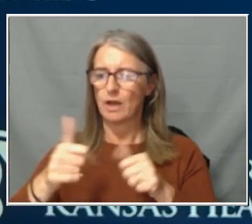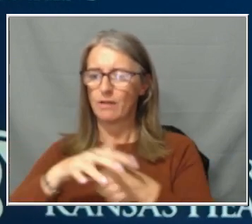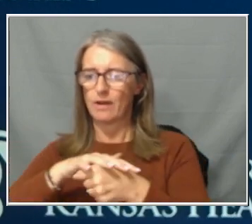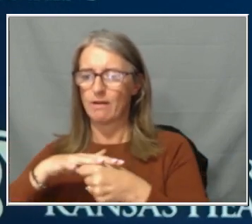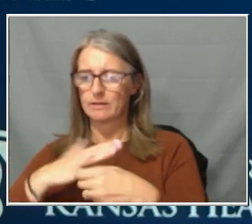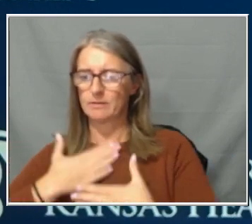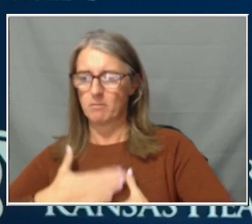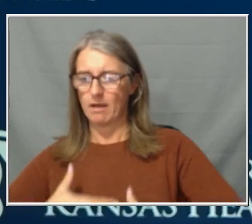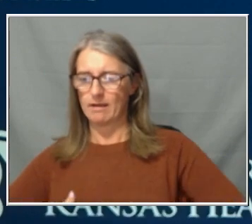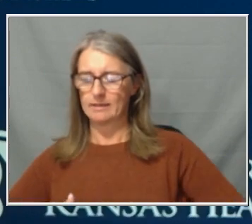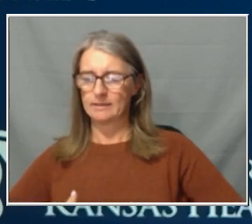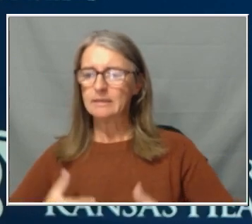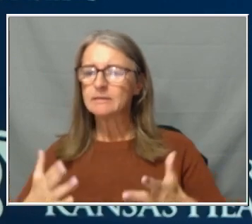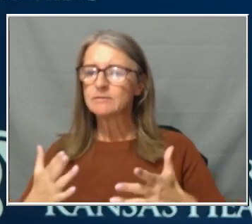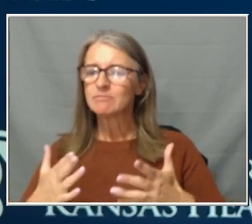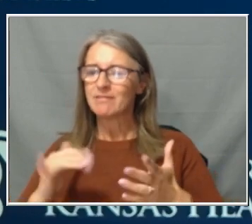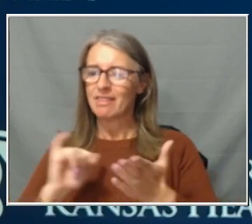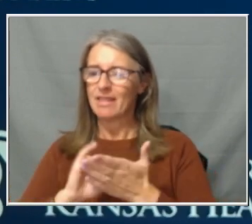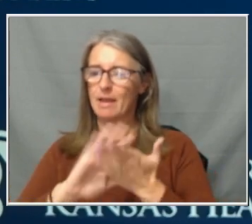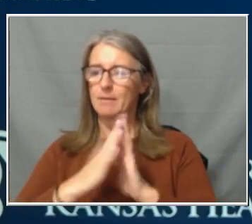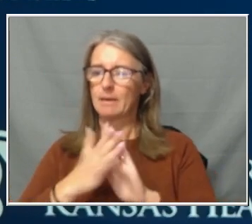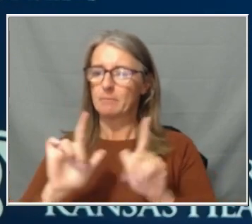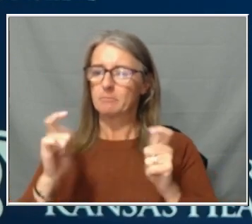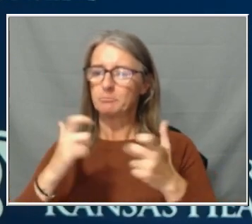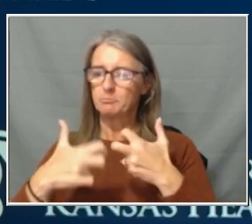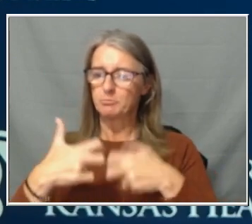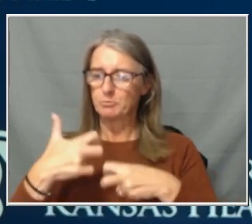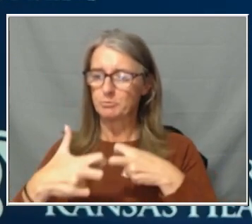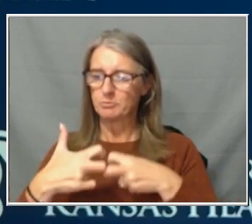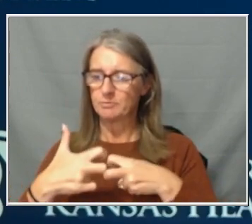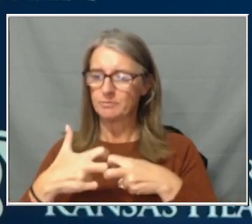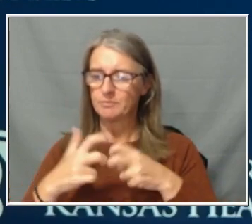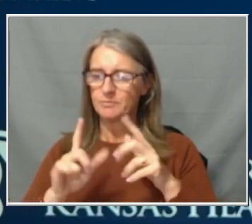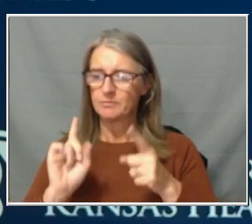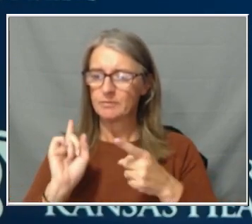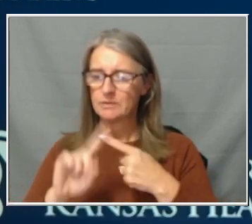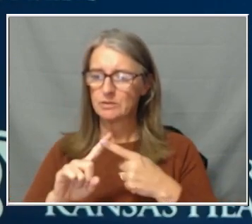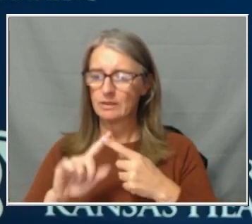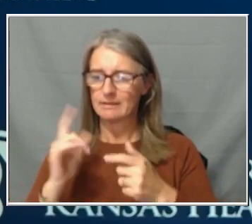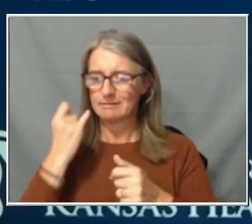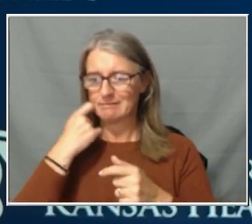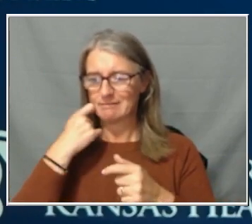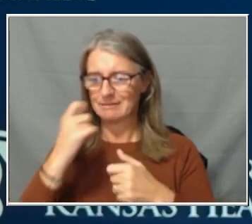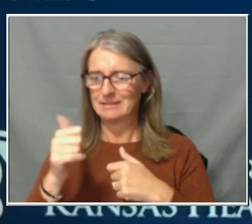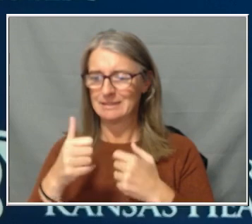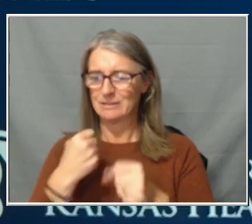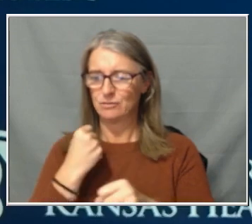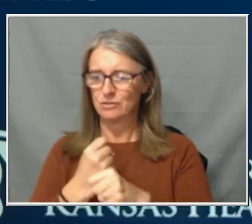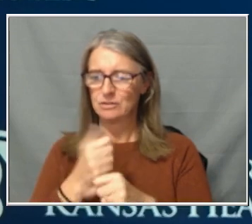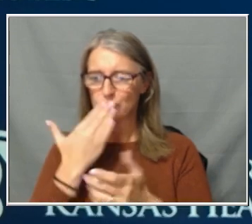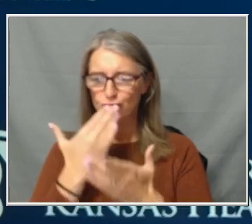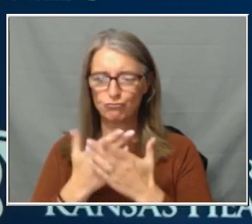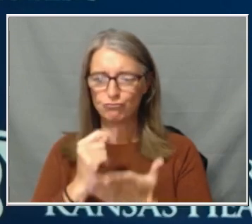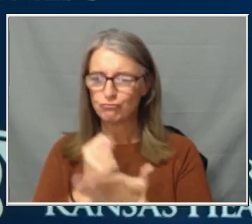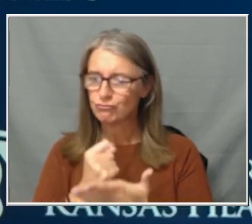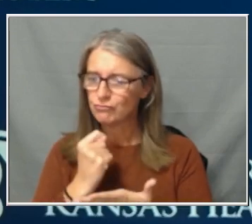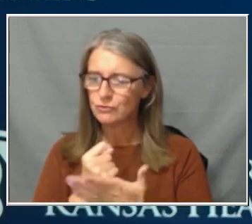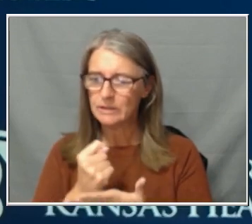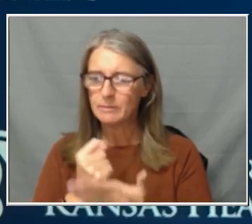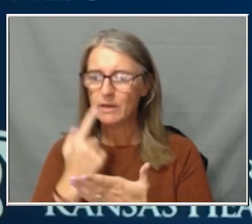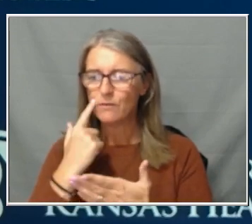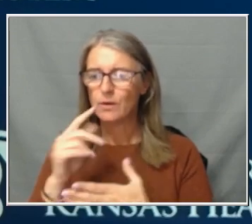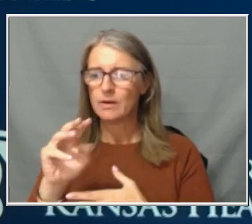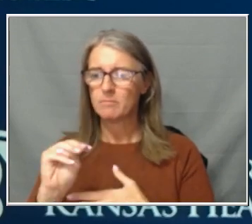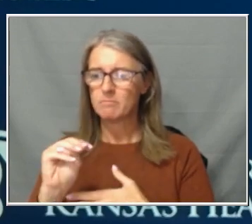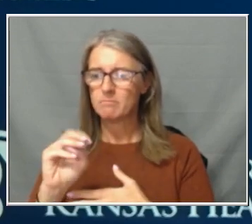body, and that's when it becomes a big problem, because up until the last 10 years, we've not had good treatments for melanoma